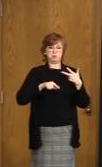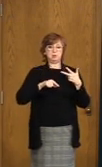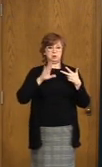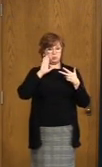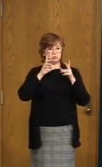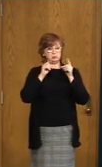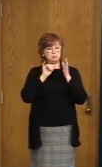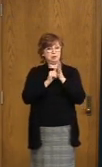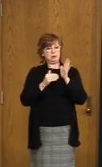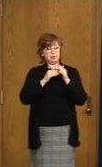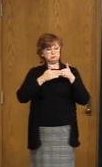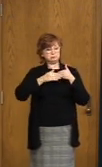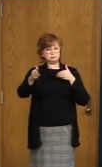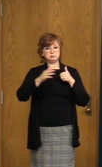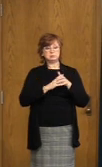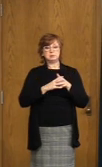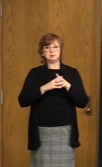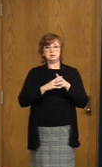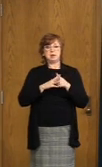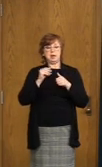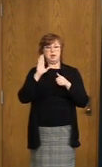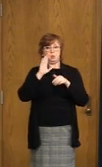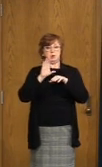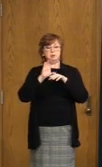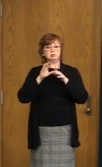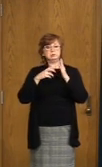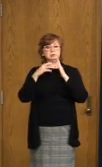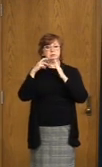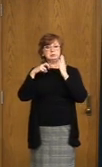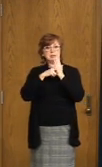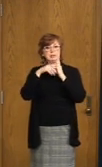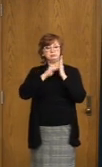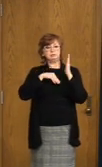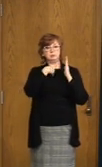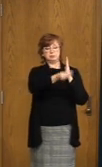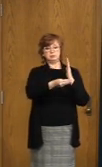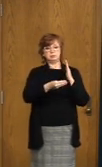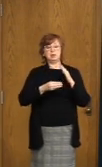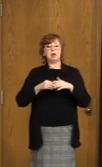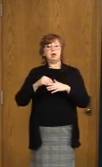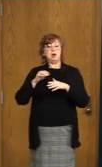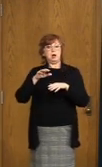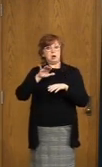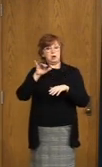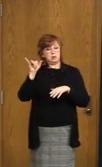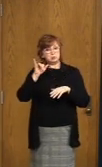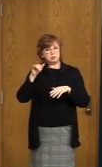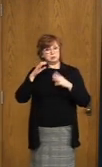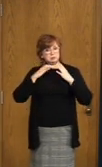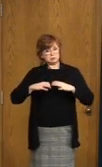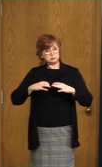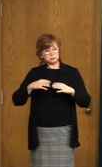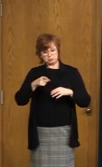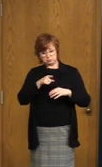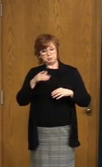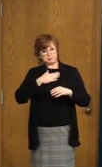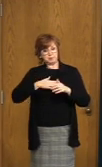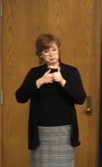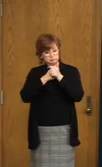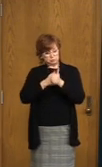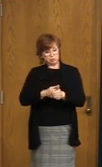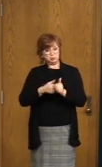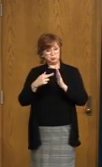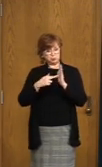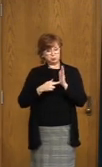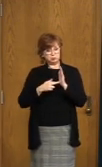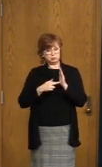I would ask those businesses, as well as those patrons that are visiting businesses, to familiarize yourself with the public health guidelines and laws that are in place and